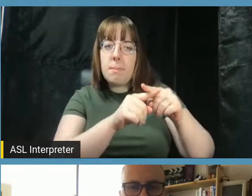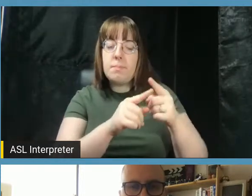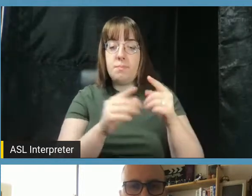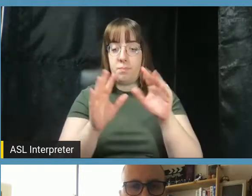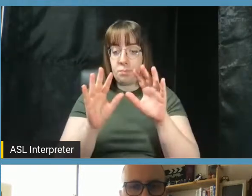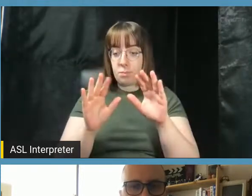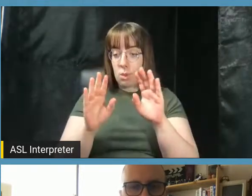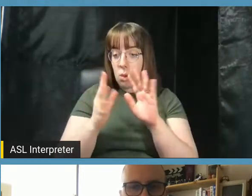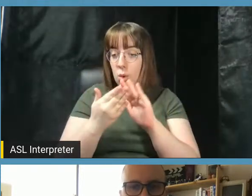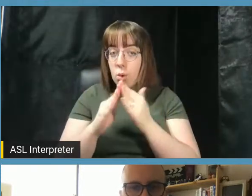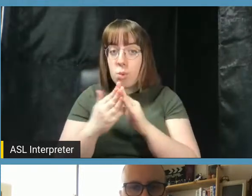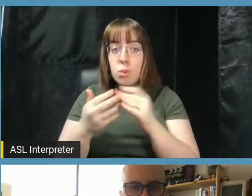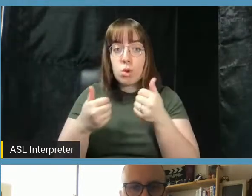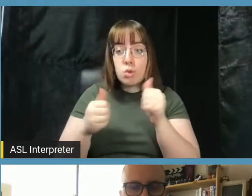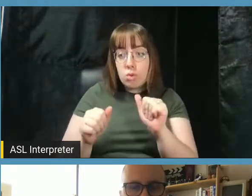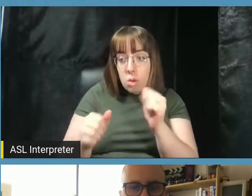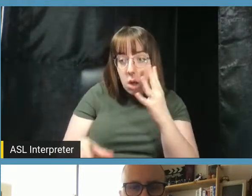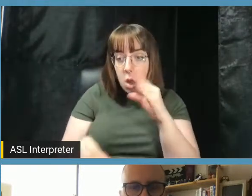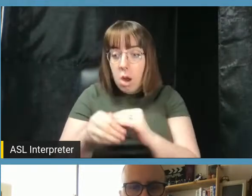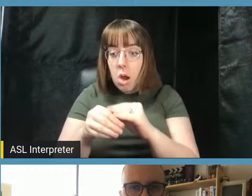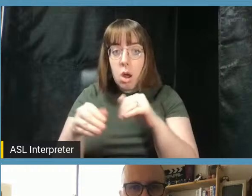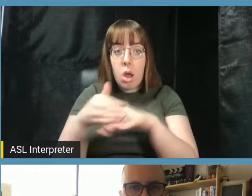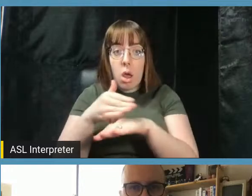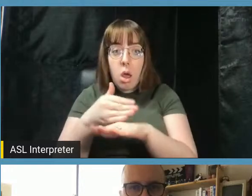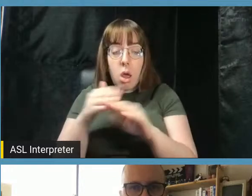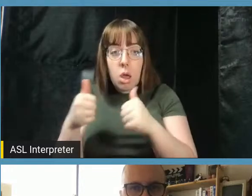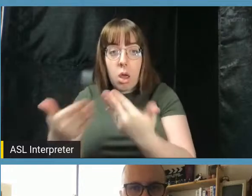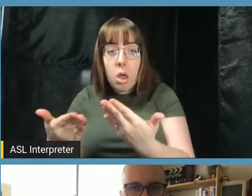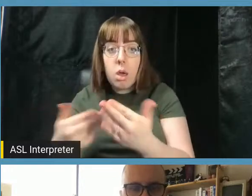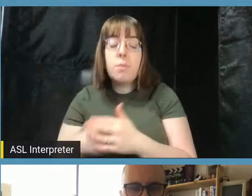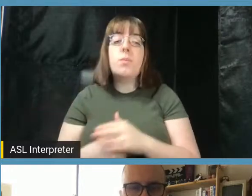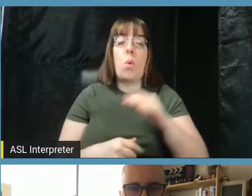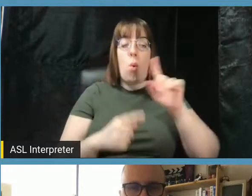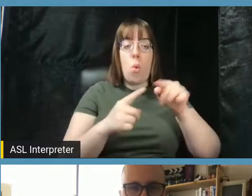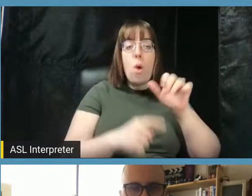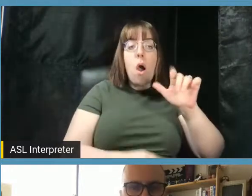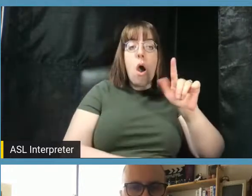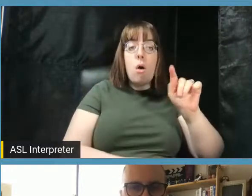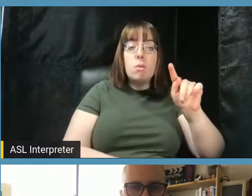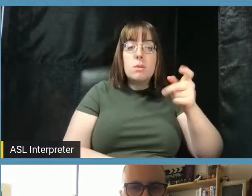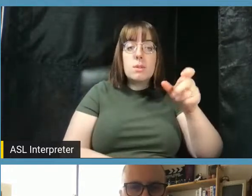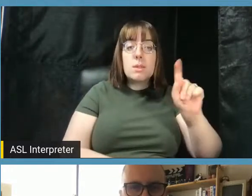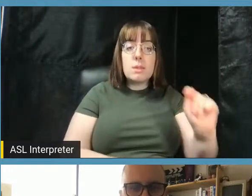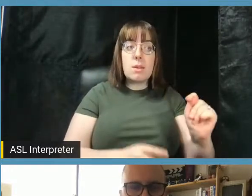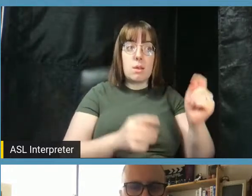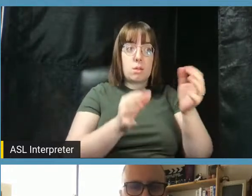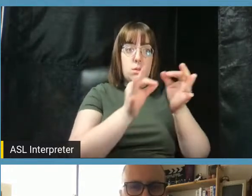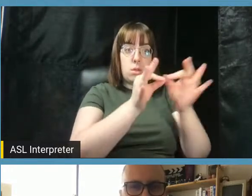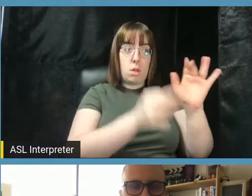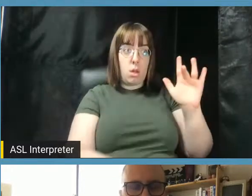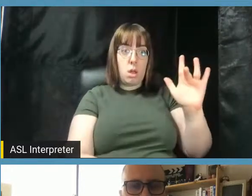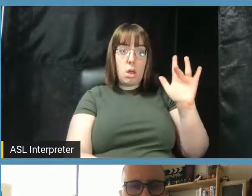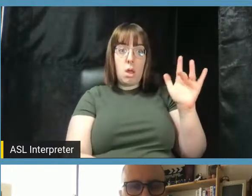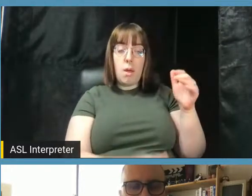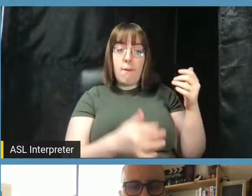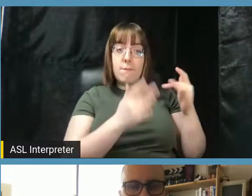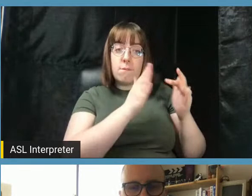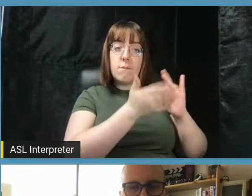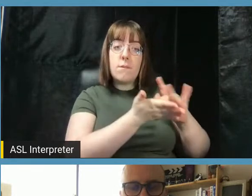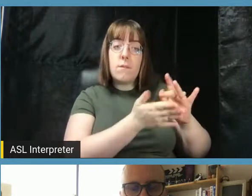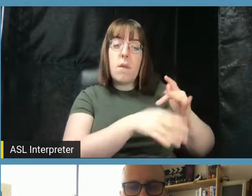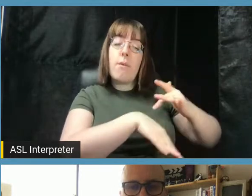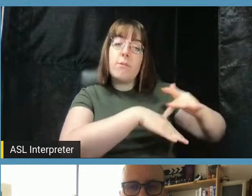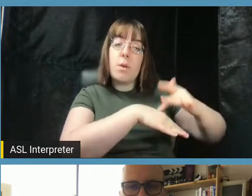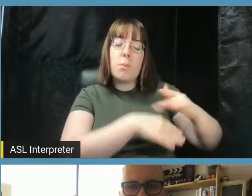are participating in. But when an alt text field is available in an app, Twitter, Instagram, that sort of thing, do use it because